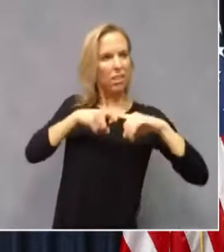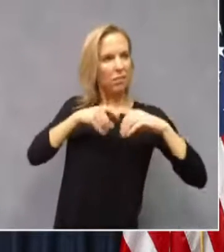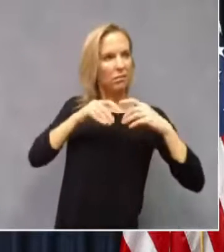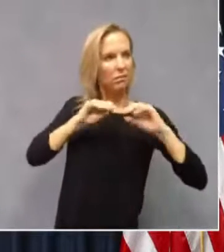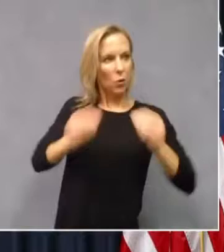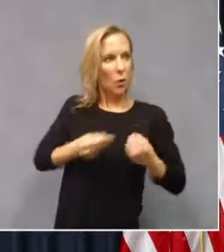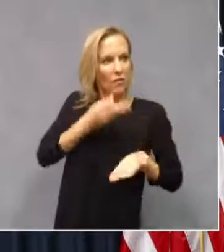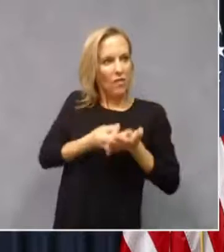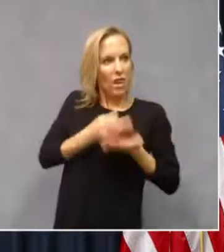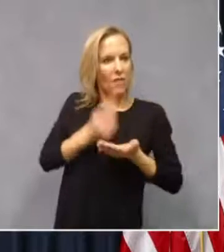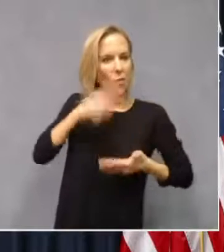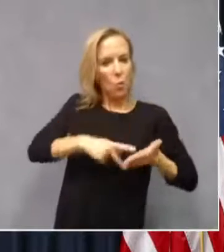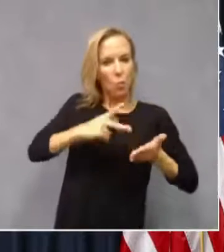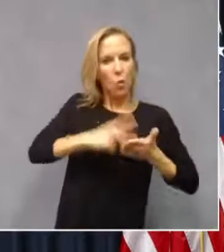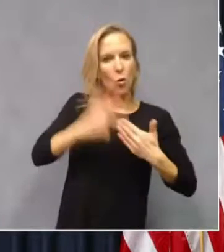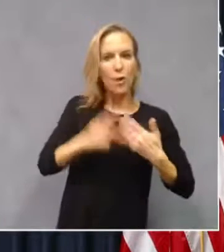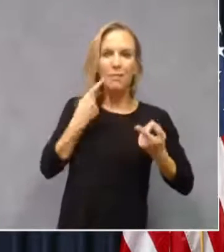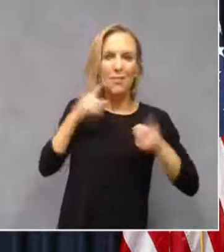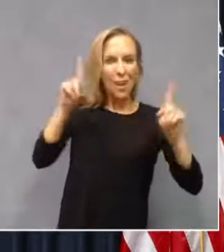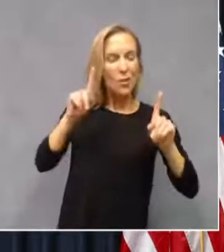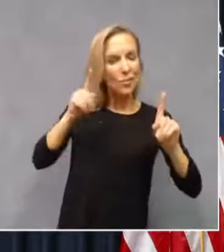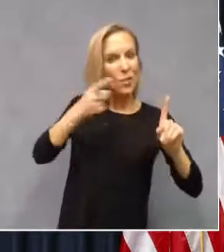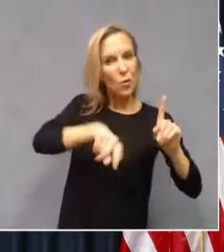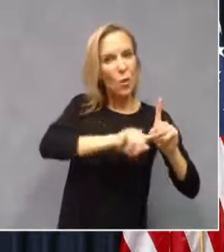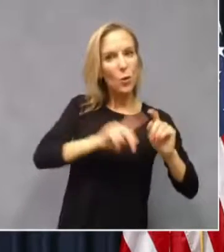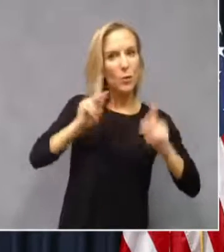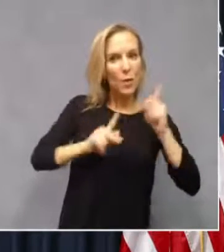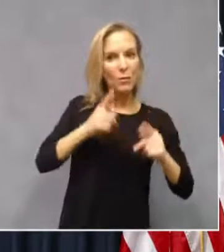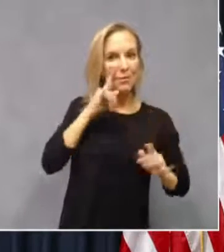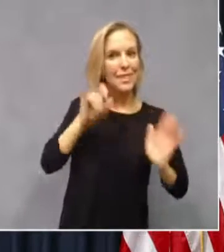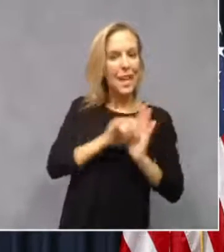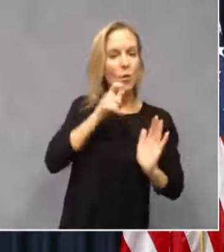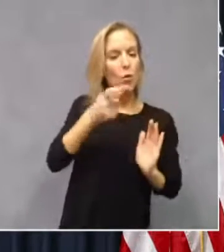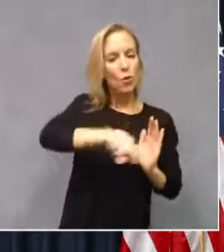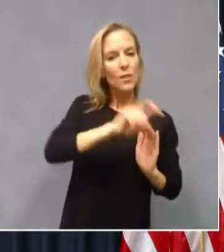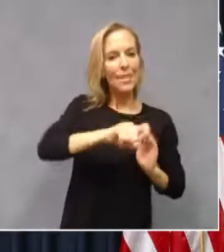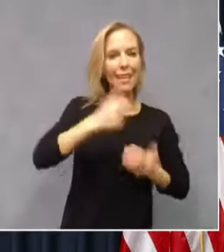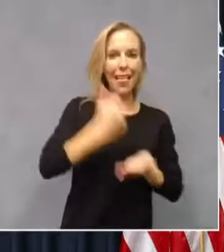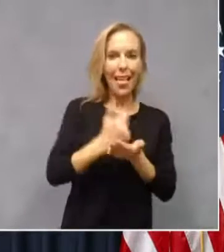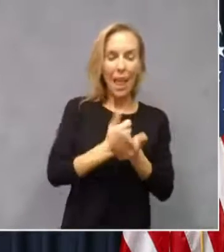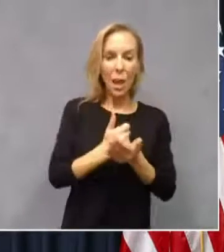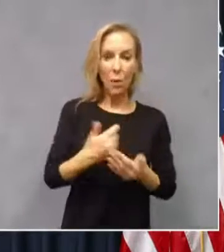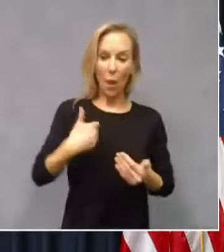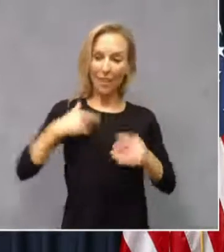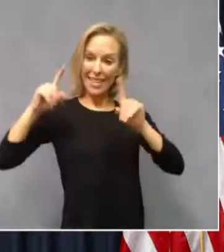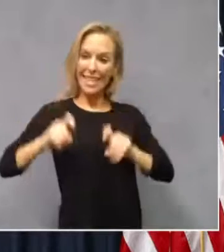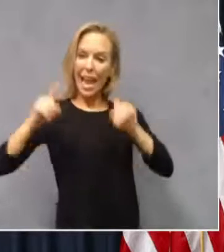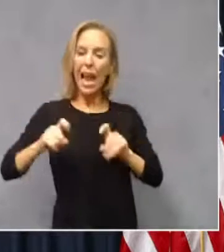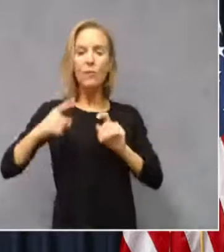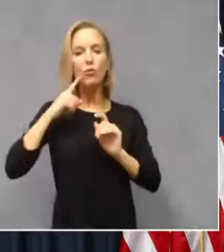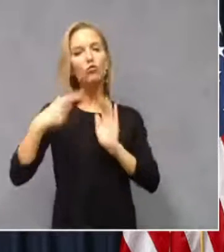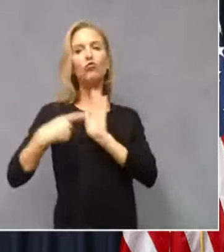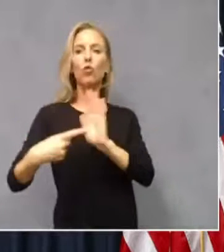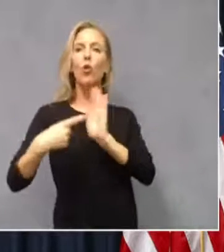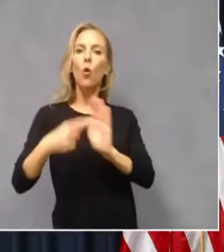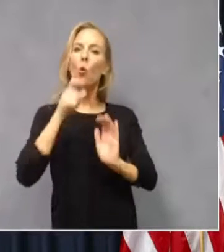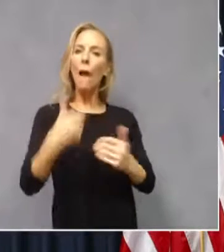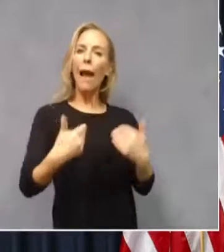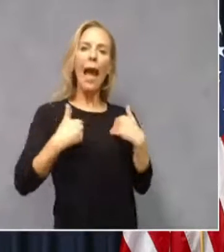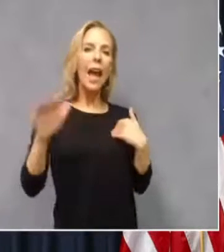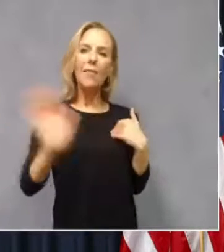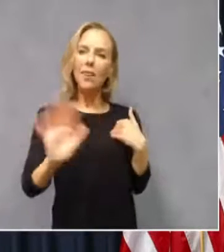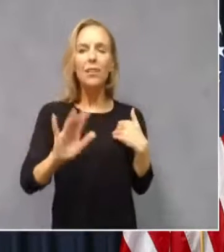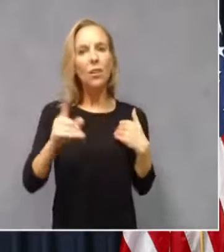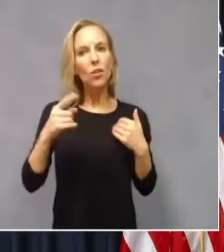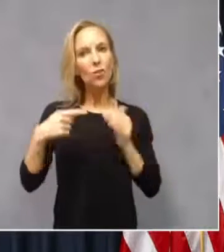protect people and identify people that need help? Think about this. If we don't have testing to show people are positive, think about all the stories, and